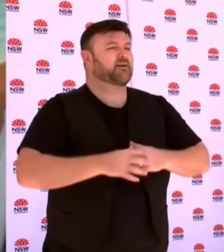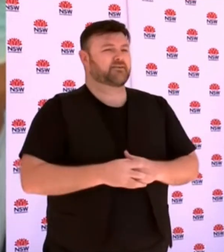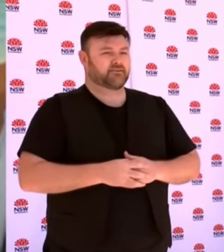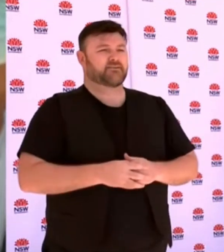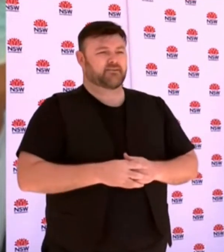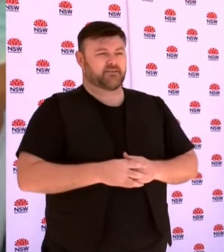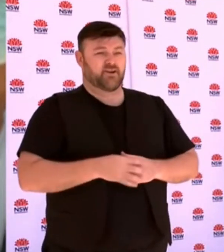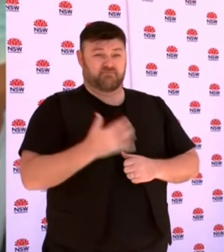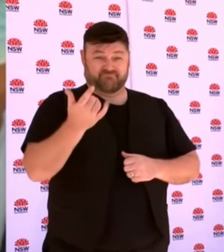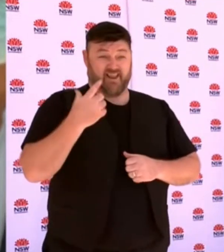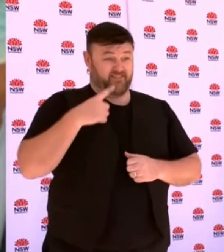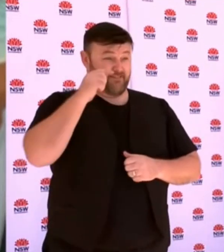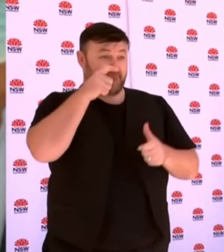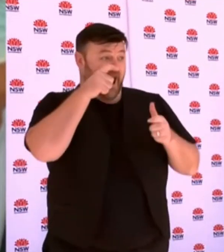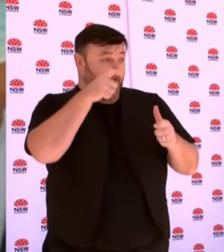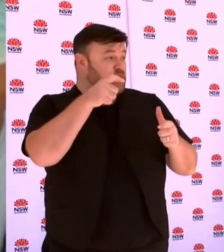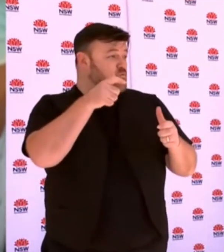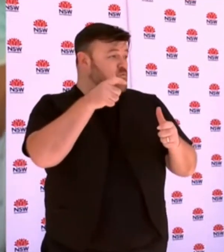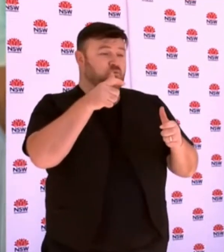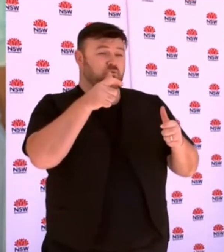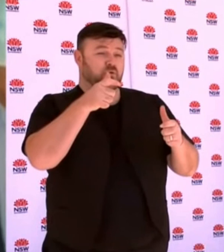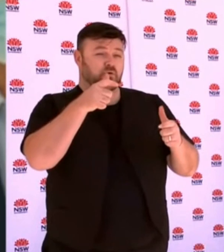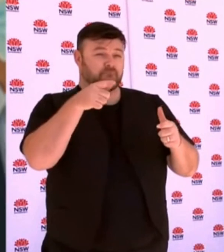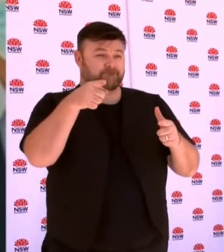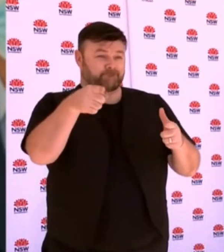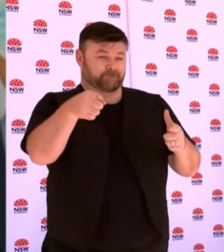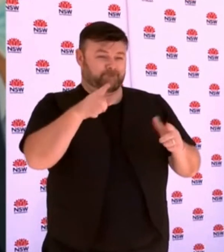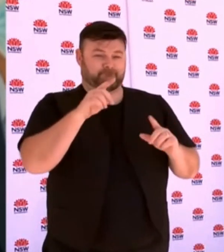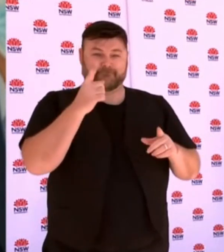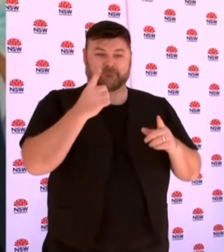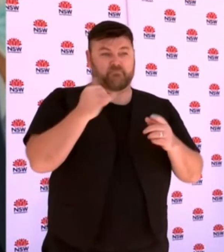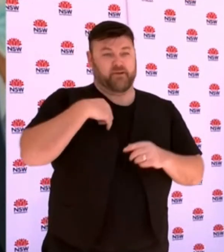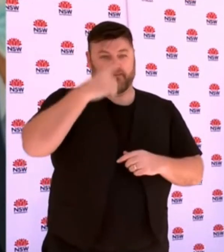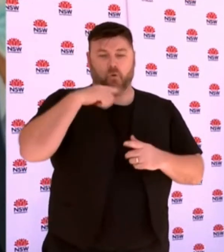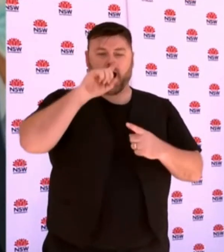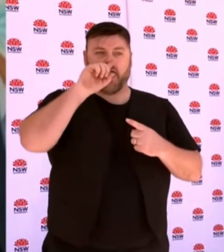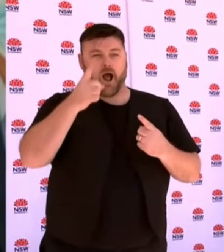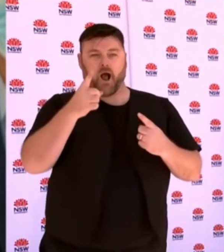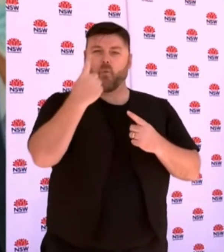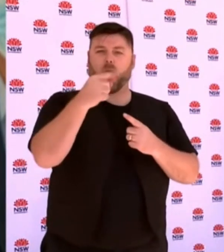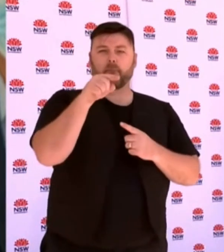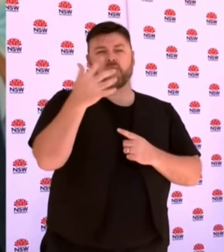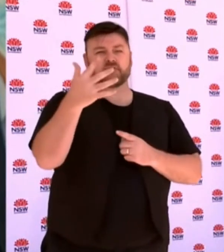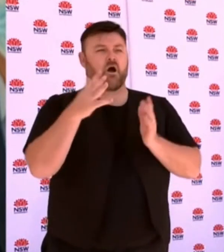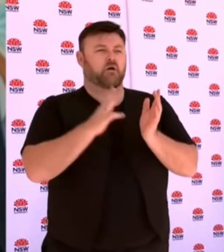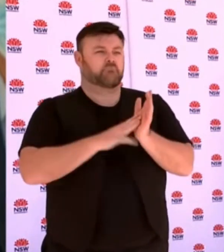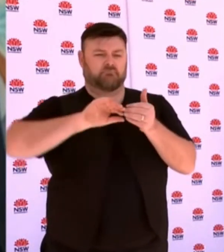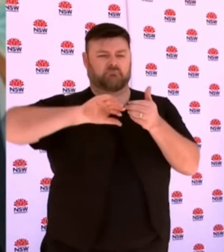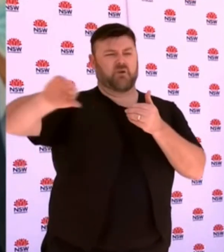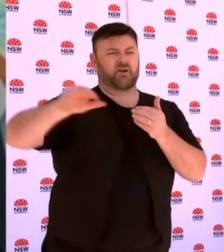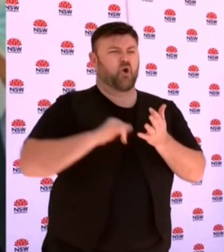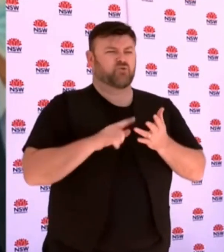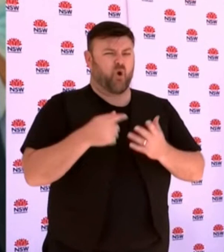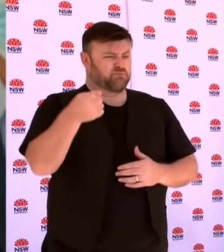they may be put in a situation where they're having to go. They might have not been able to maintain that 1.5 metres. It isn't a